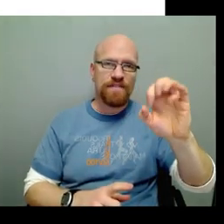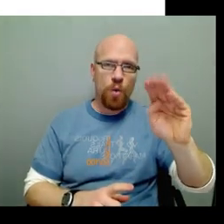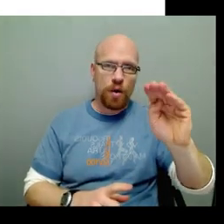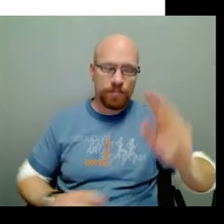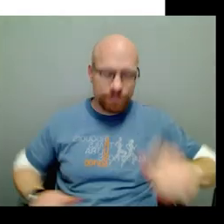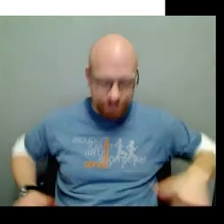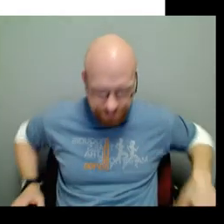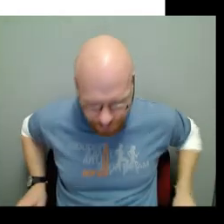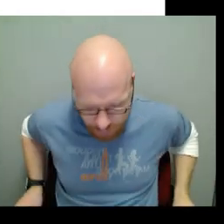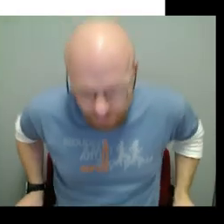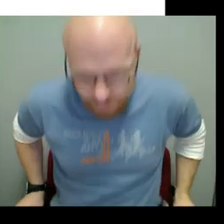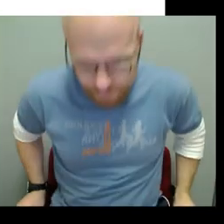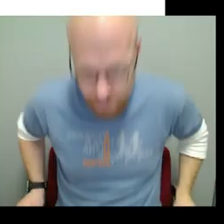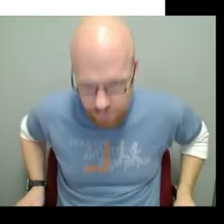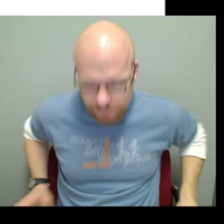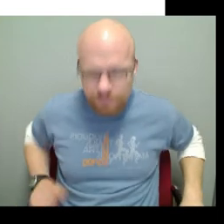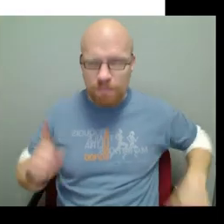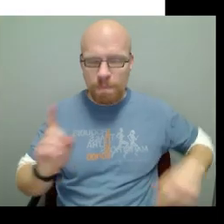slope-intercept form.